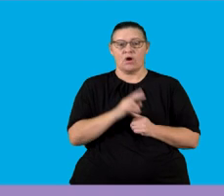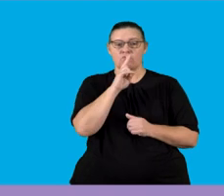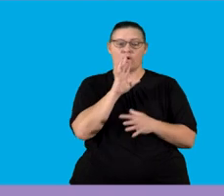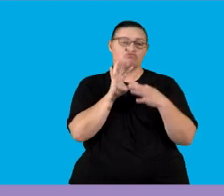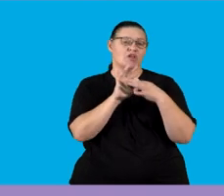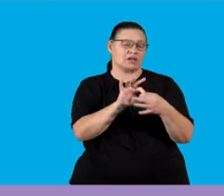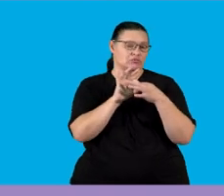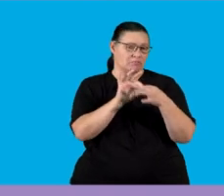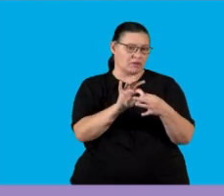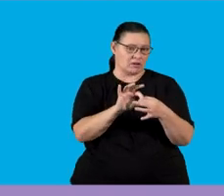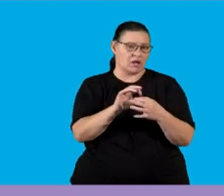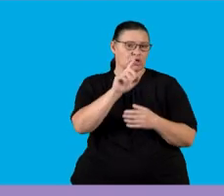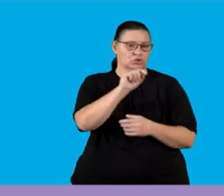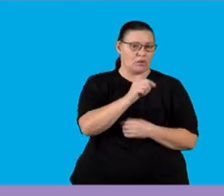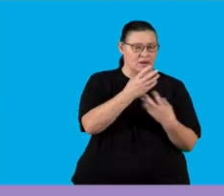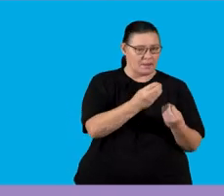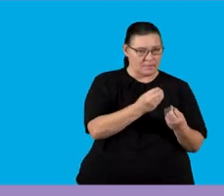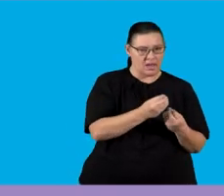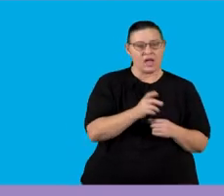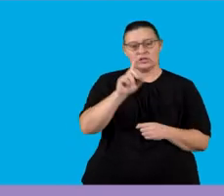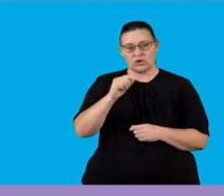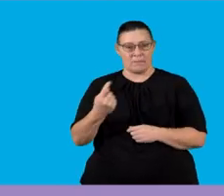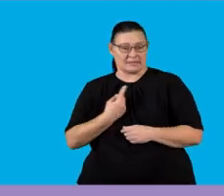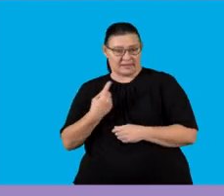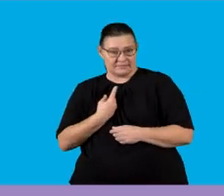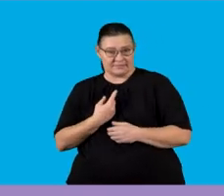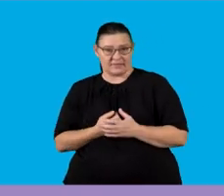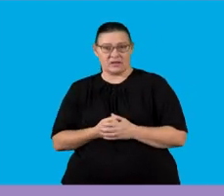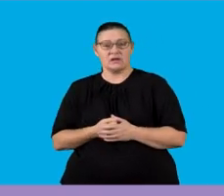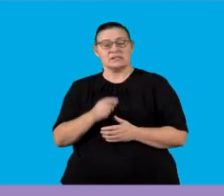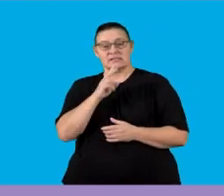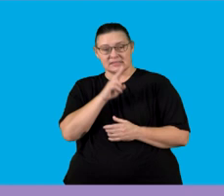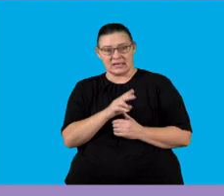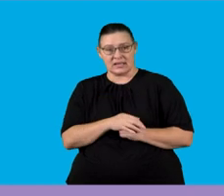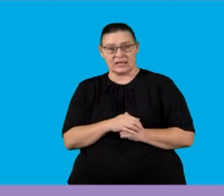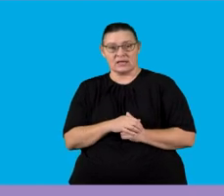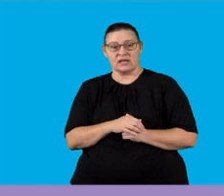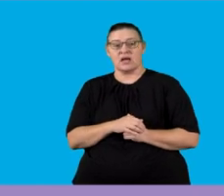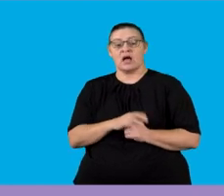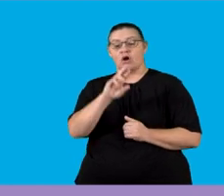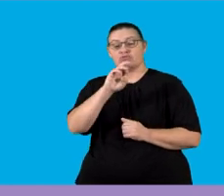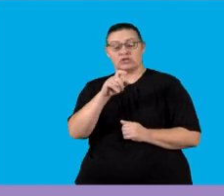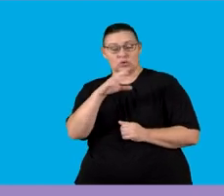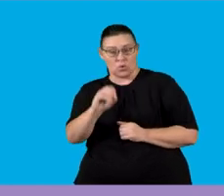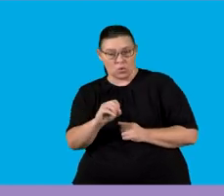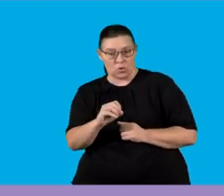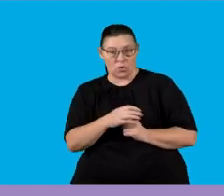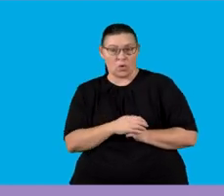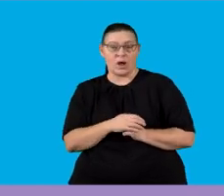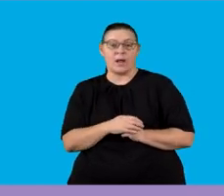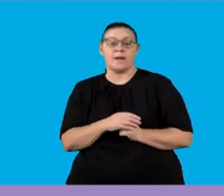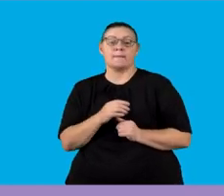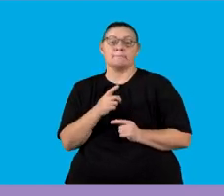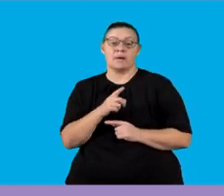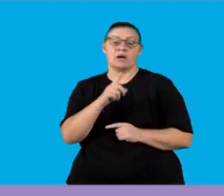to put the term number as an exponent. And that, of course, gives us the rule.